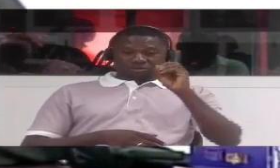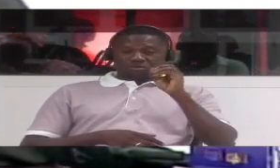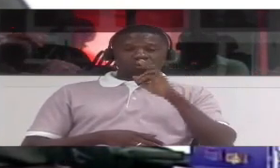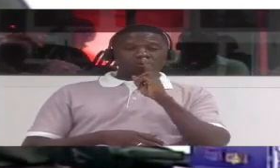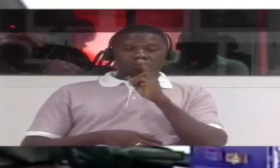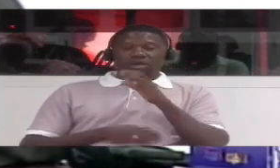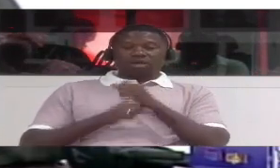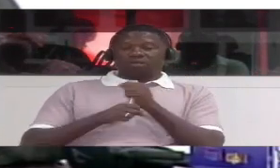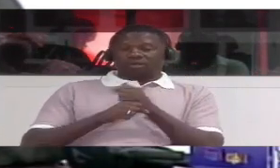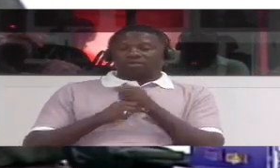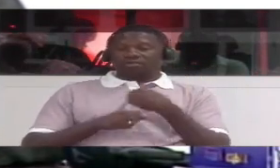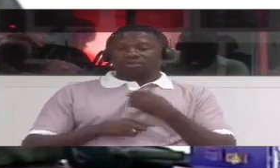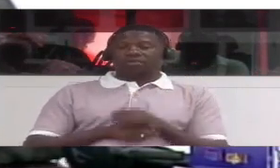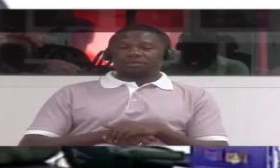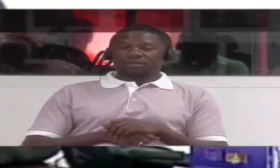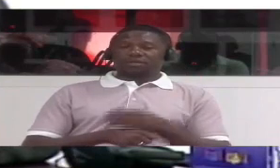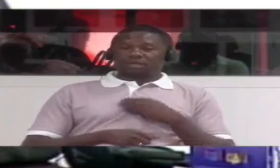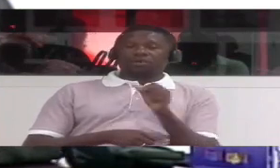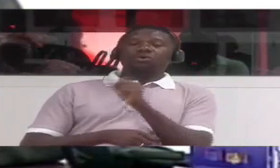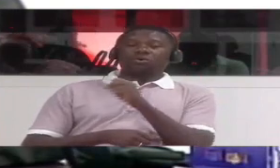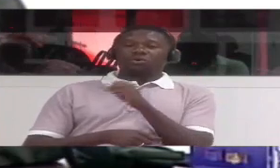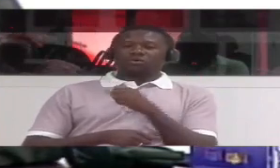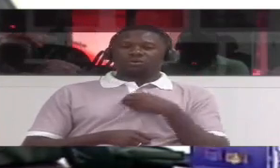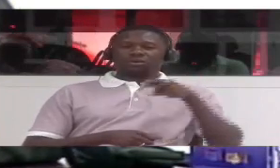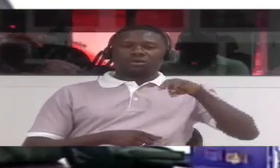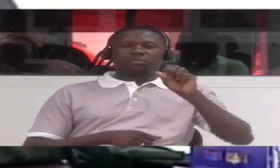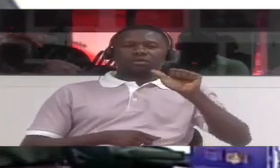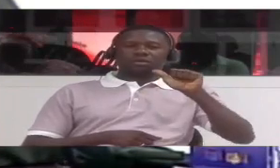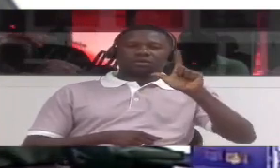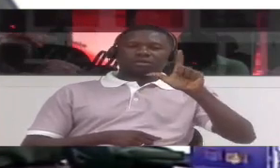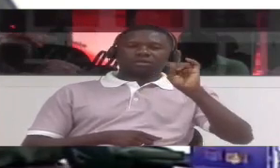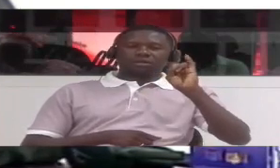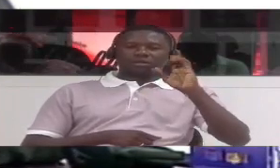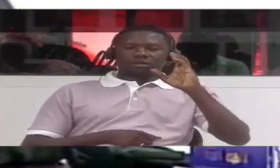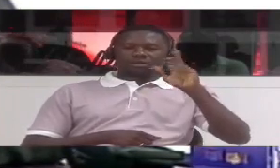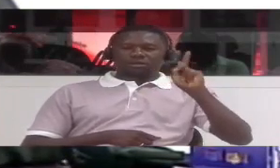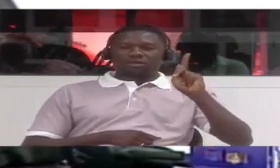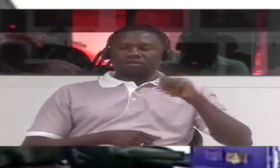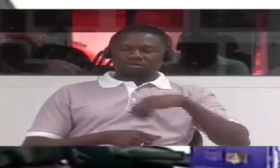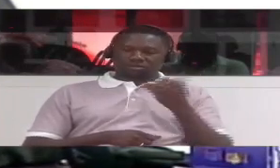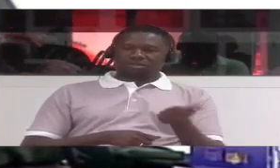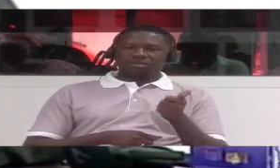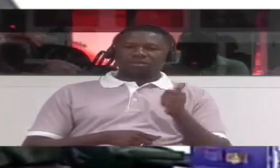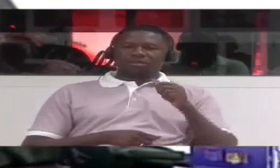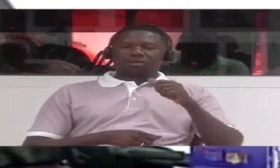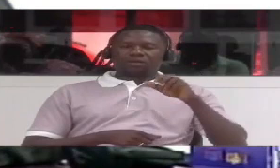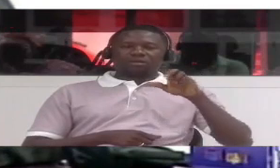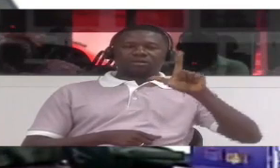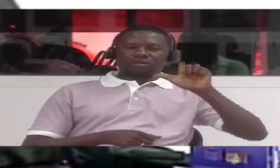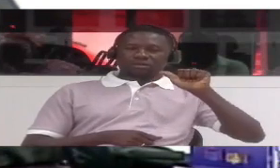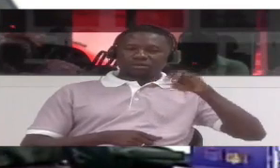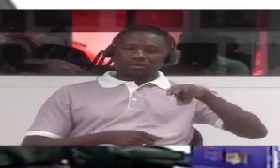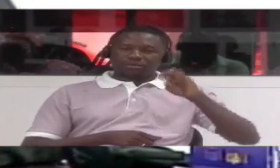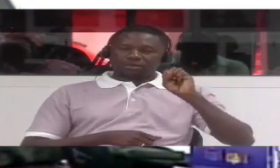me. And then the other colleagues, Malik Mboup, Lamin Fati, and others were also in solidarity. That the middle of the night, it